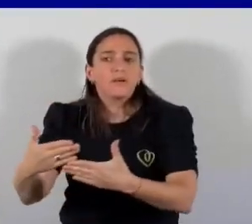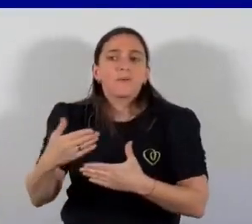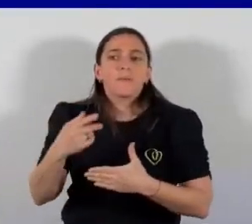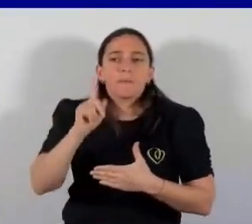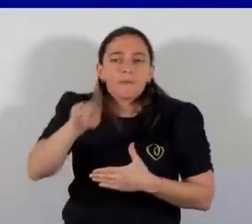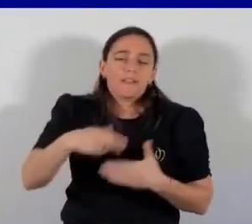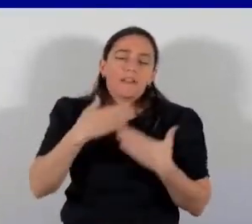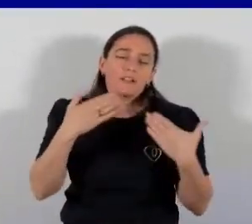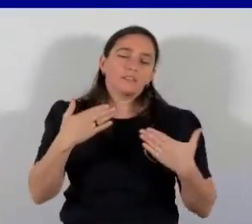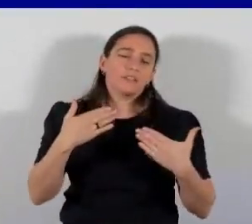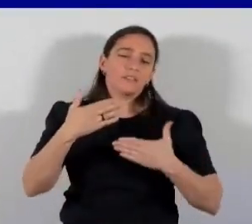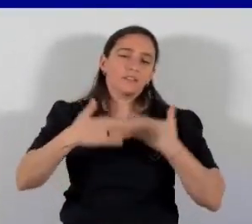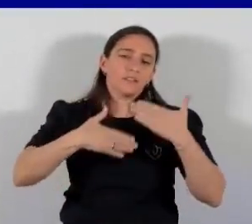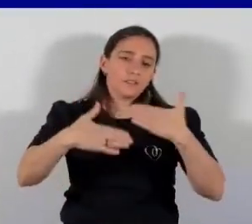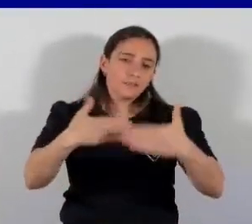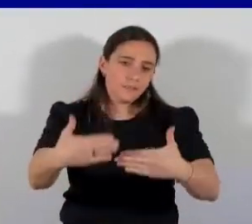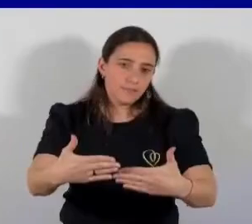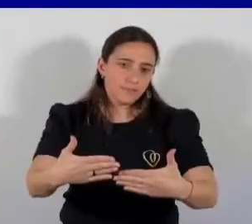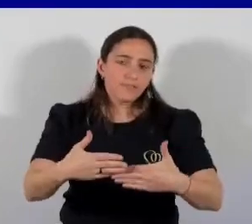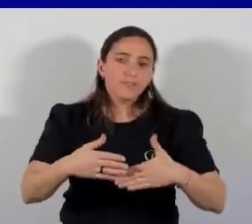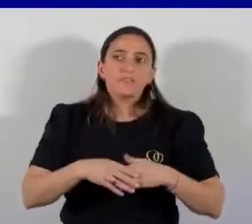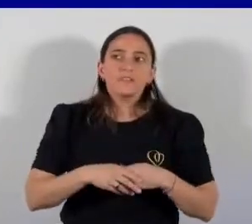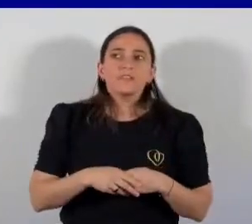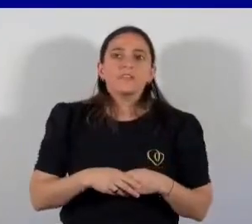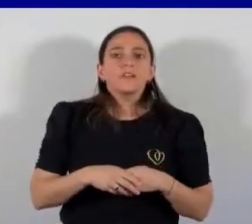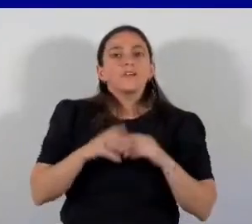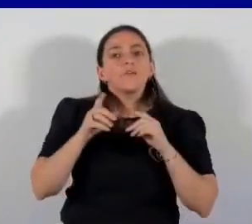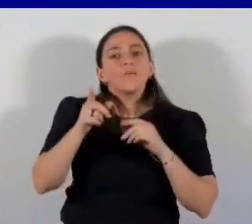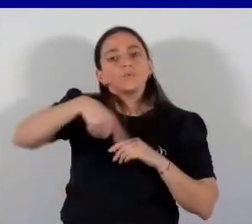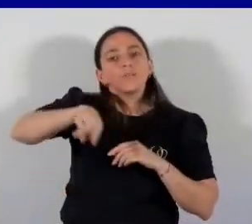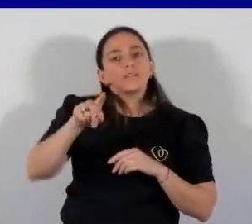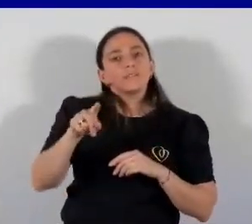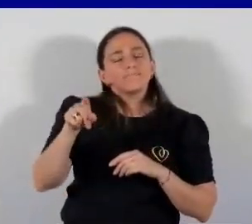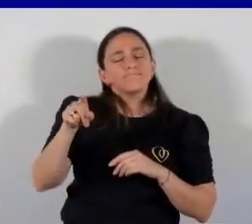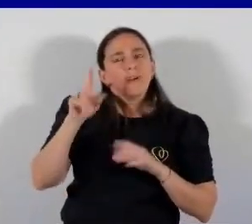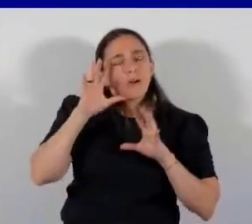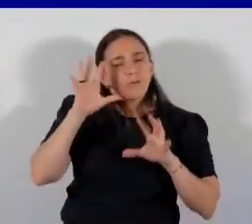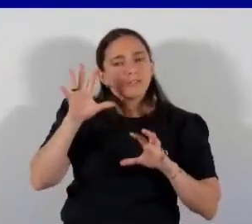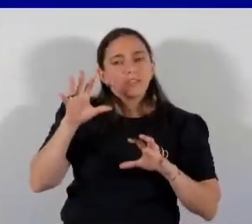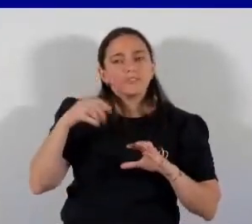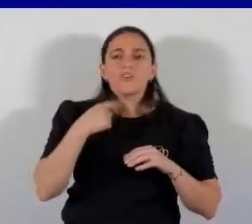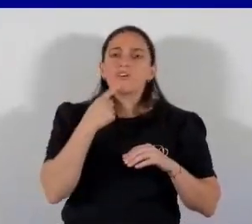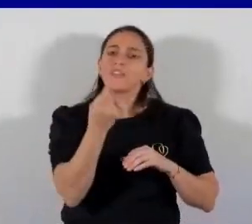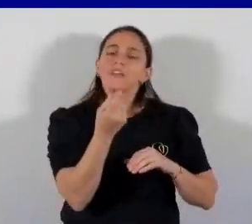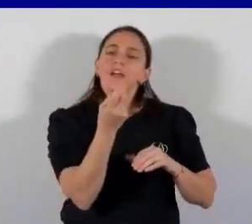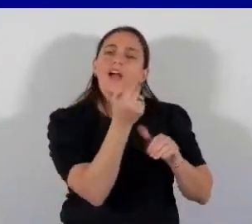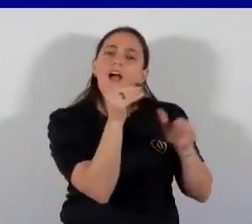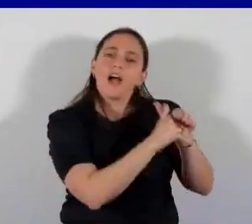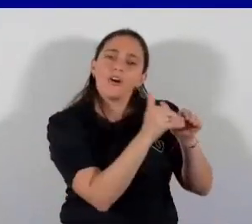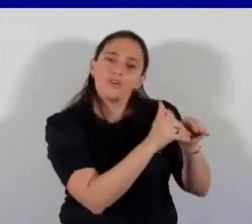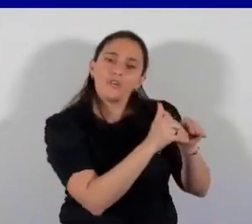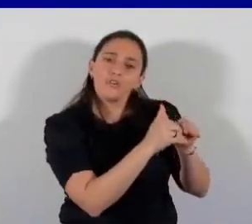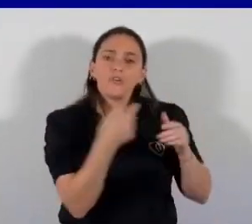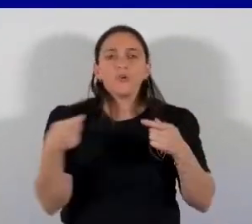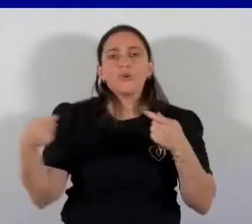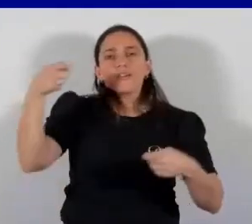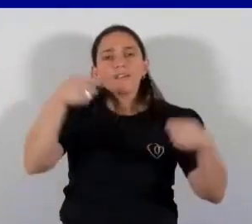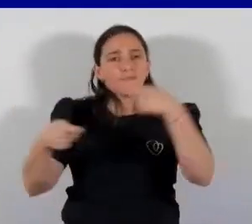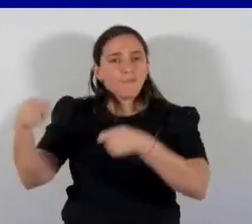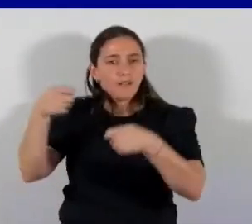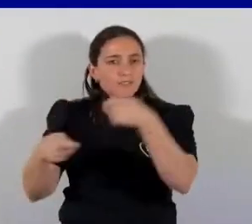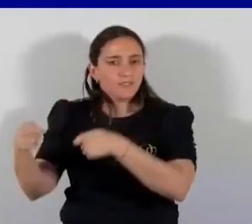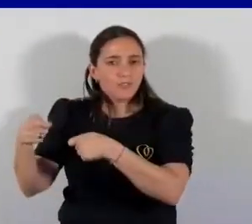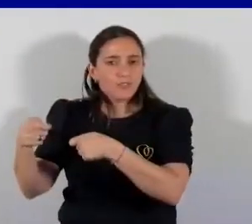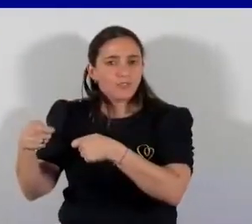growing returns, Pero all factors that generate a lot of growth. es ahorro, But notice that I said it is savings and